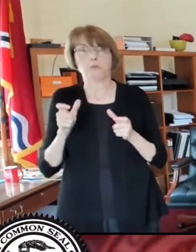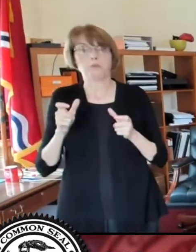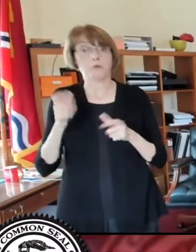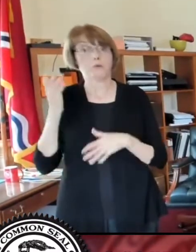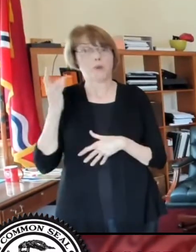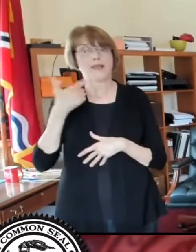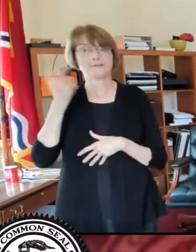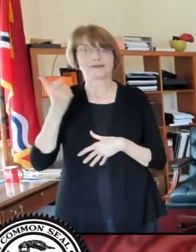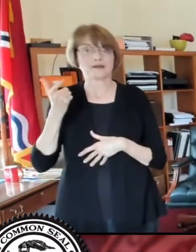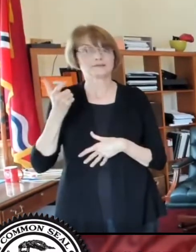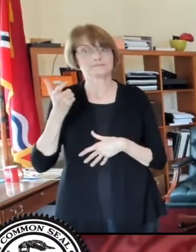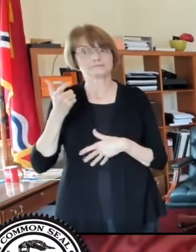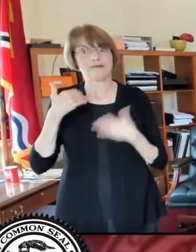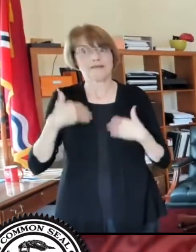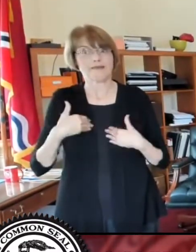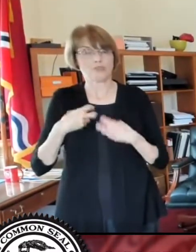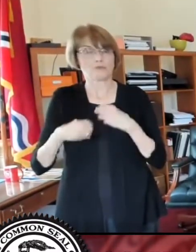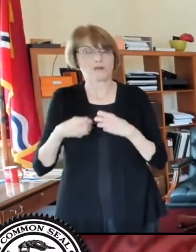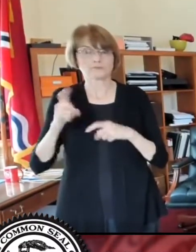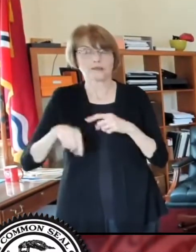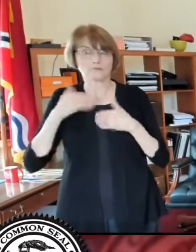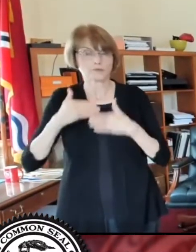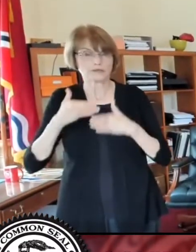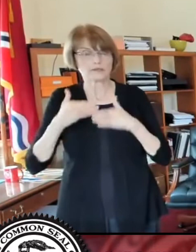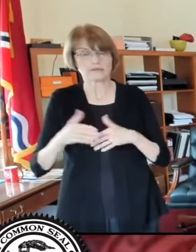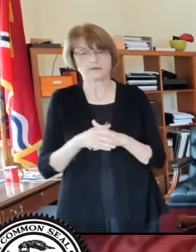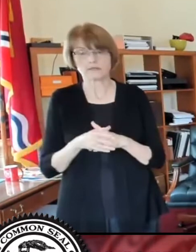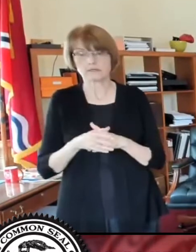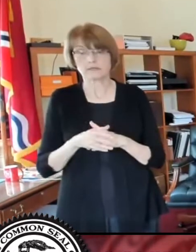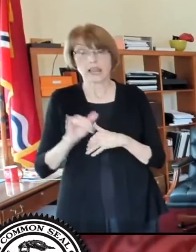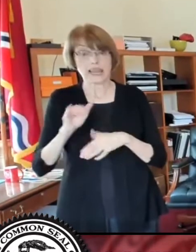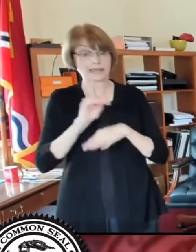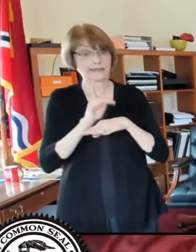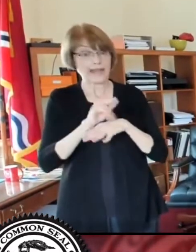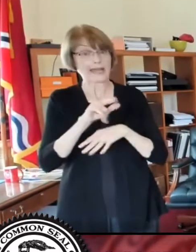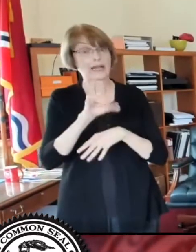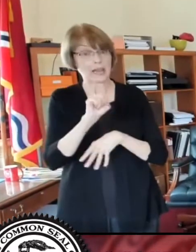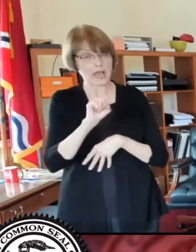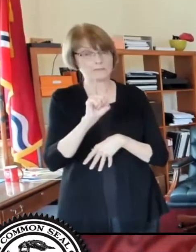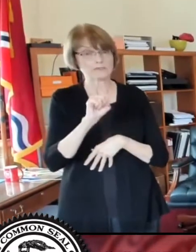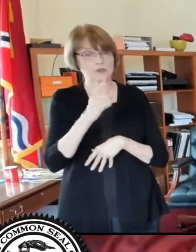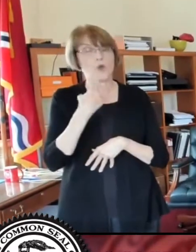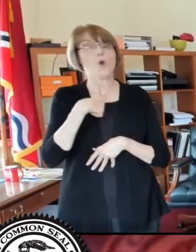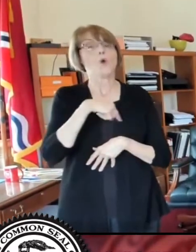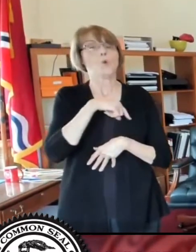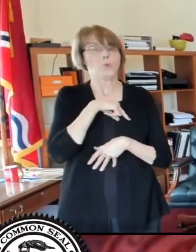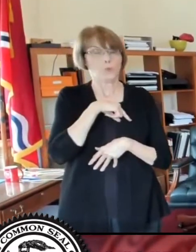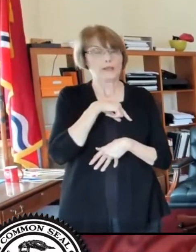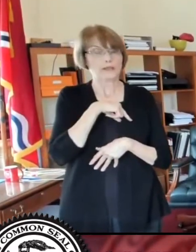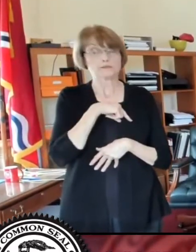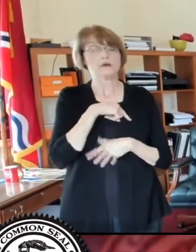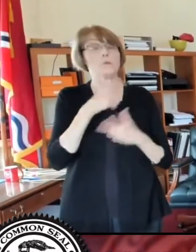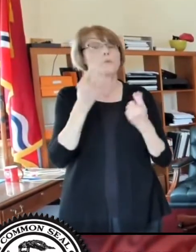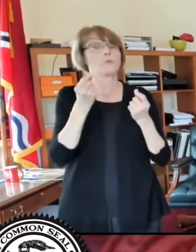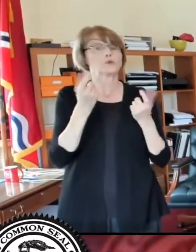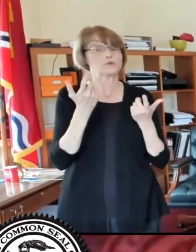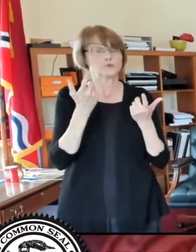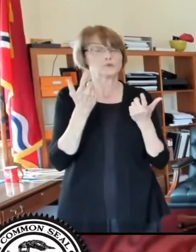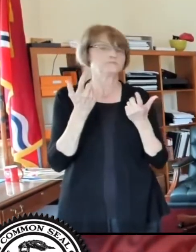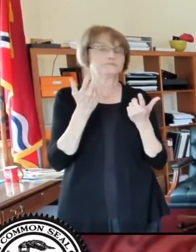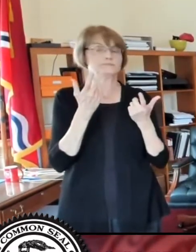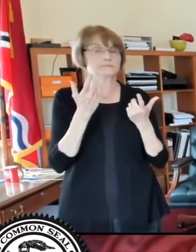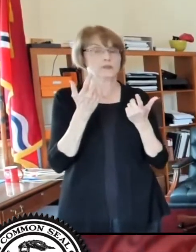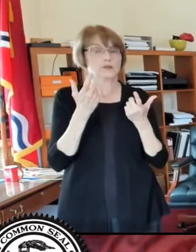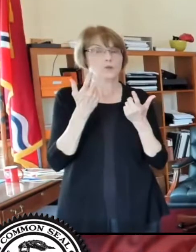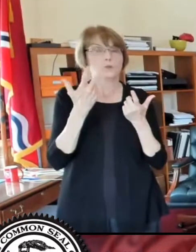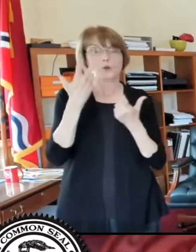that category. So let us know. Just like the nightclubs, I mean, we are out and about. Normally, what we do is bring it to the